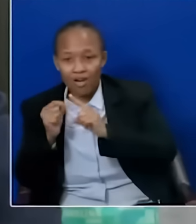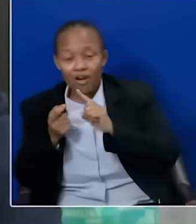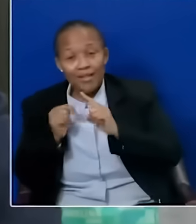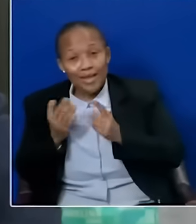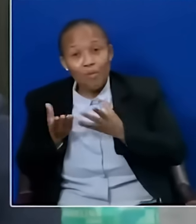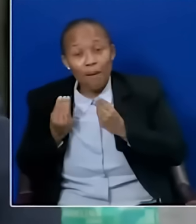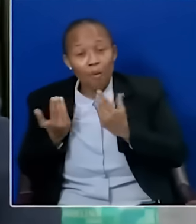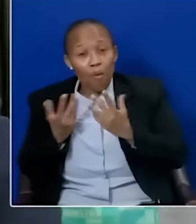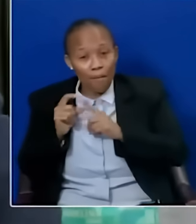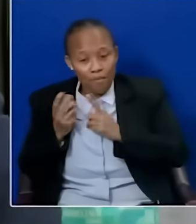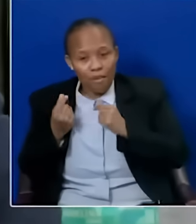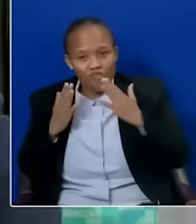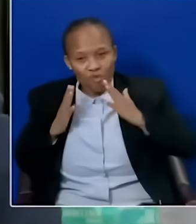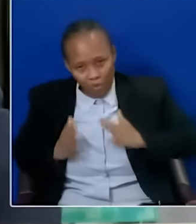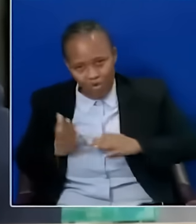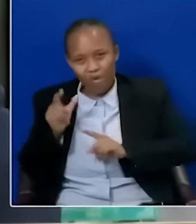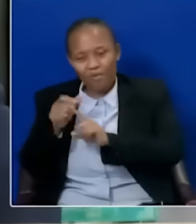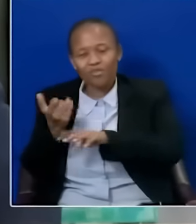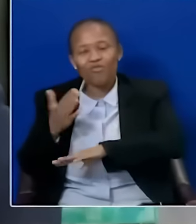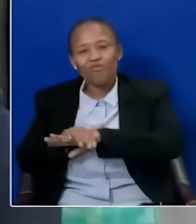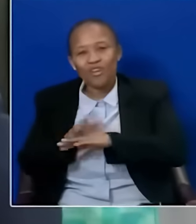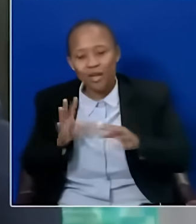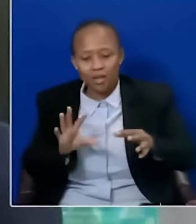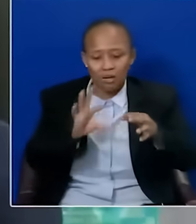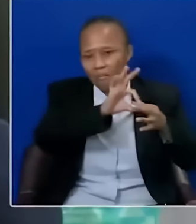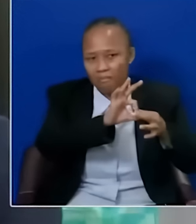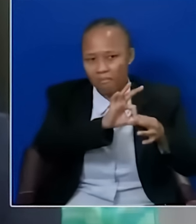have undoubtedly placed the firearm on the scene.